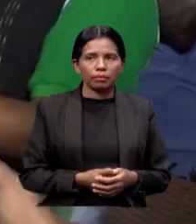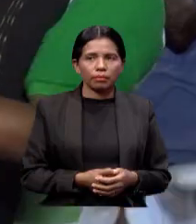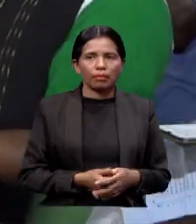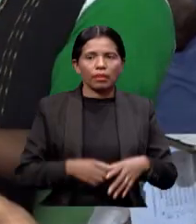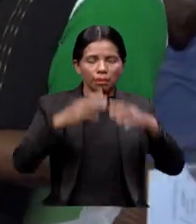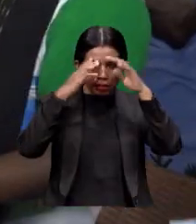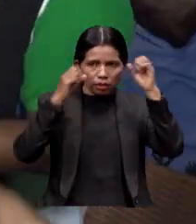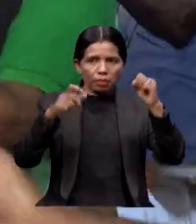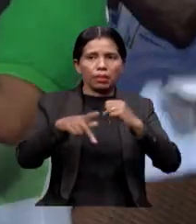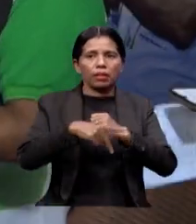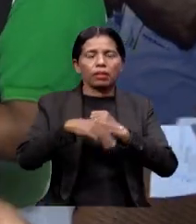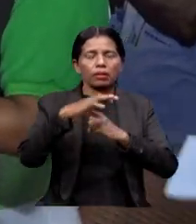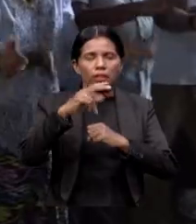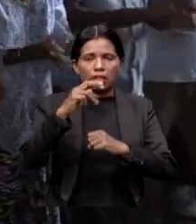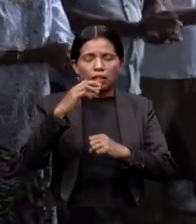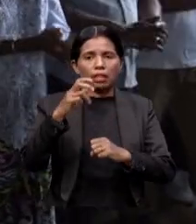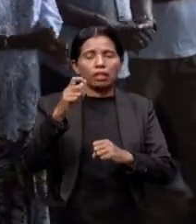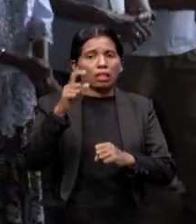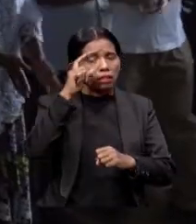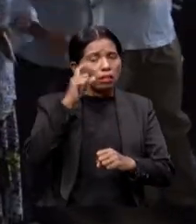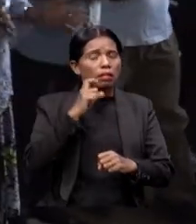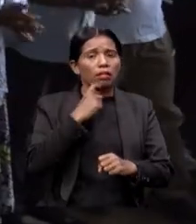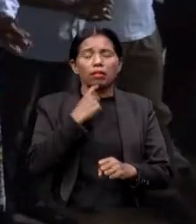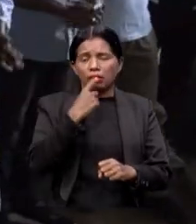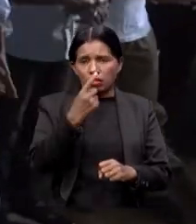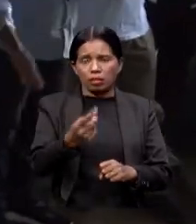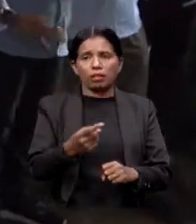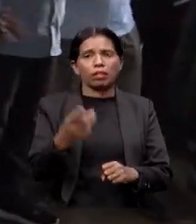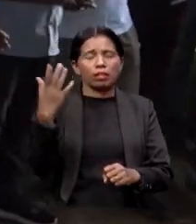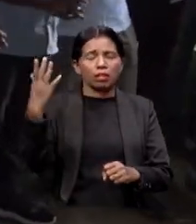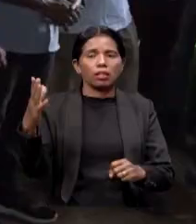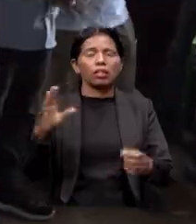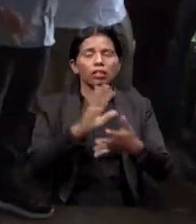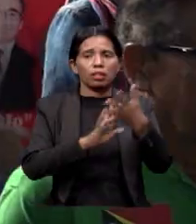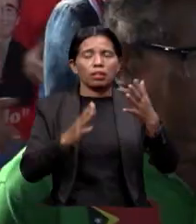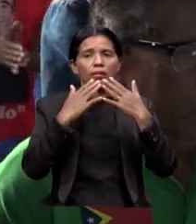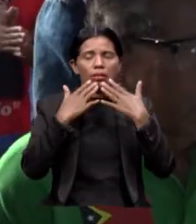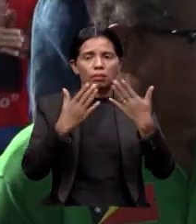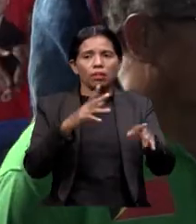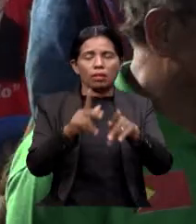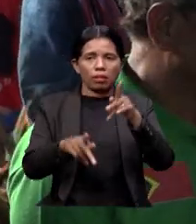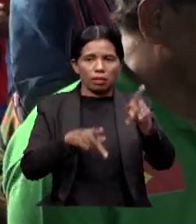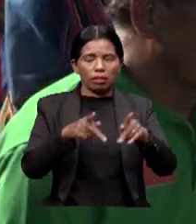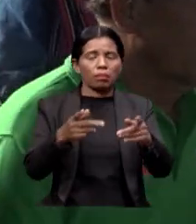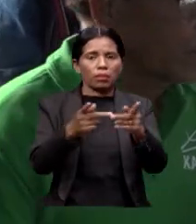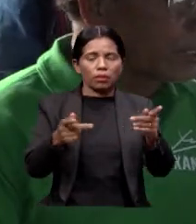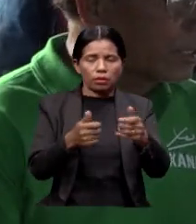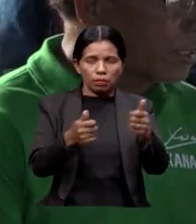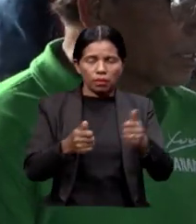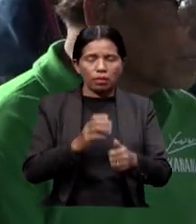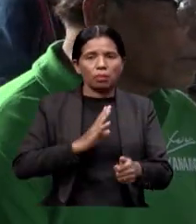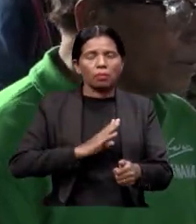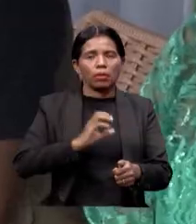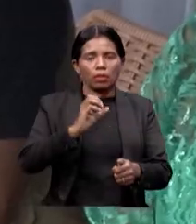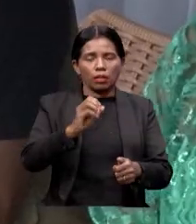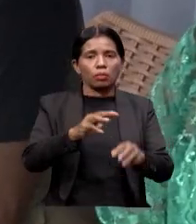Presidente Partido Sinerte, Kerala Xanana Guzman, hatuali hirakni, iha seremoni agradecimento ba povo iha posto administrativo Bobonaru,